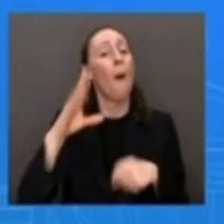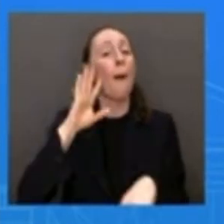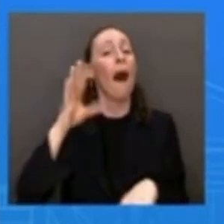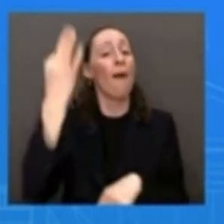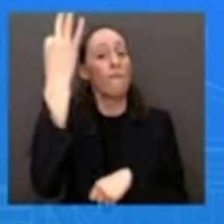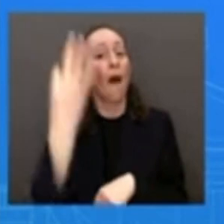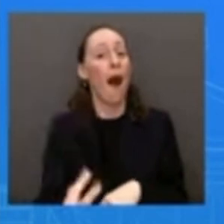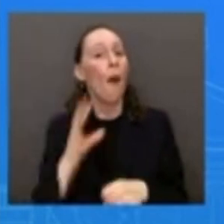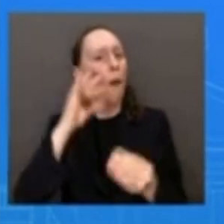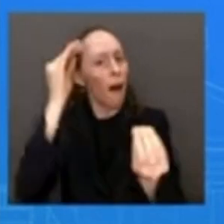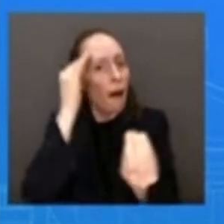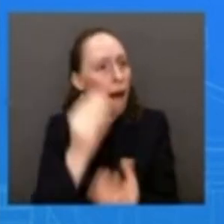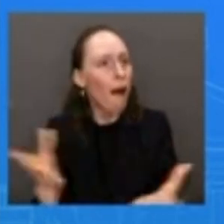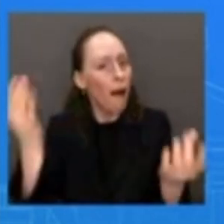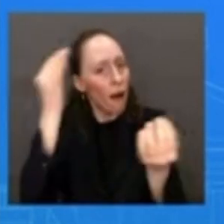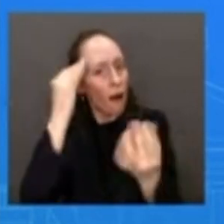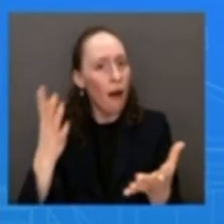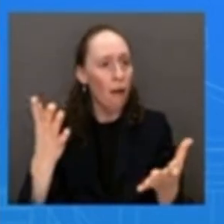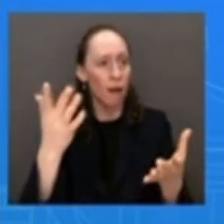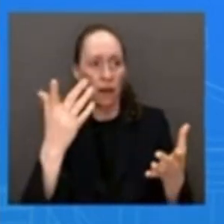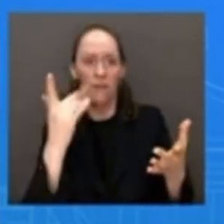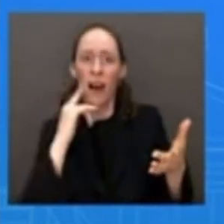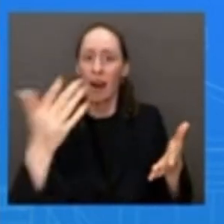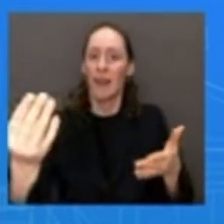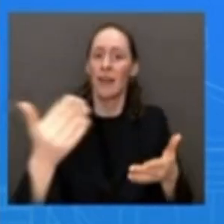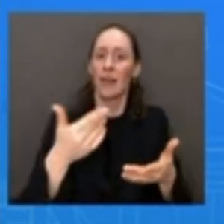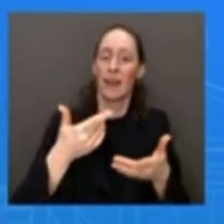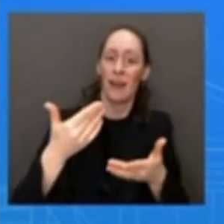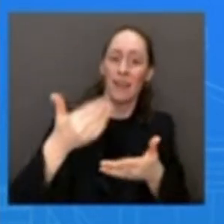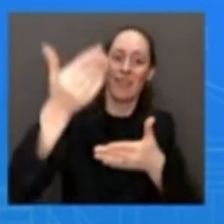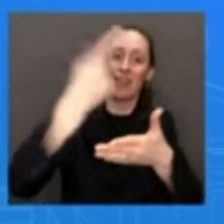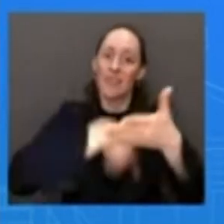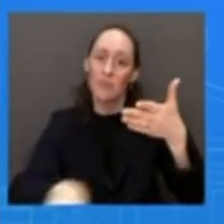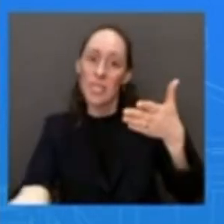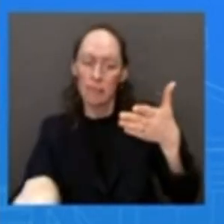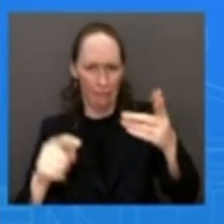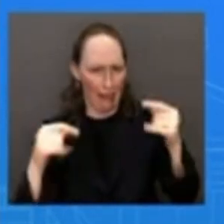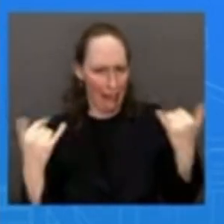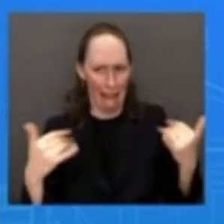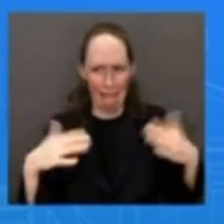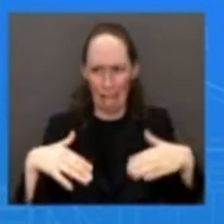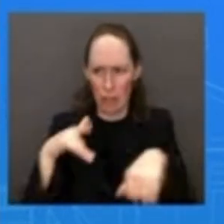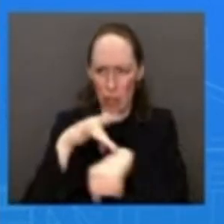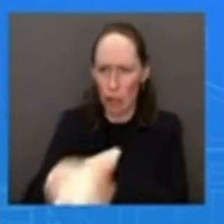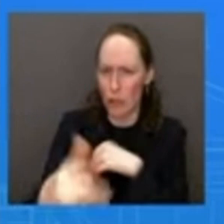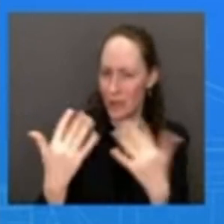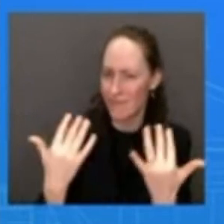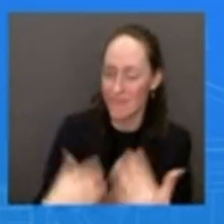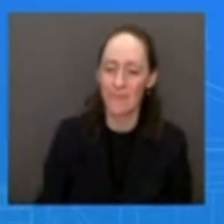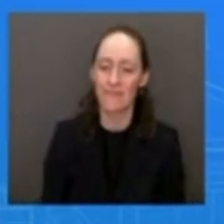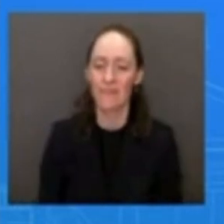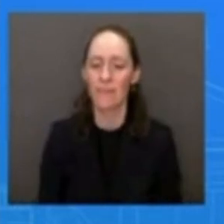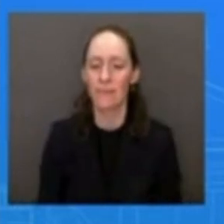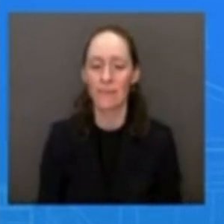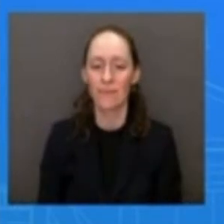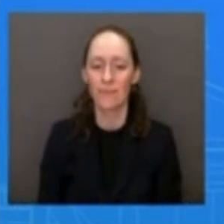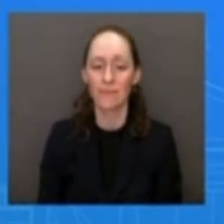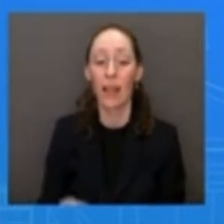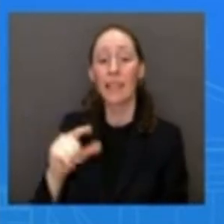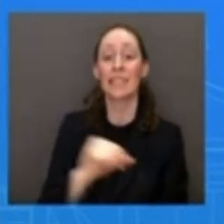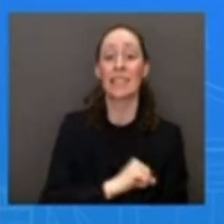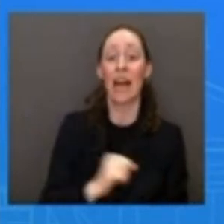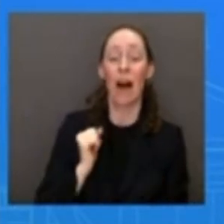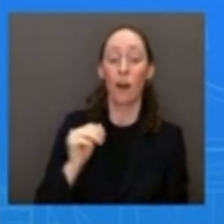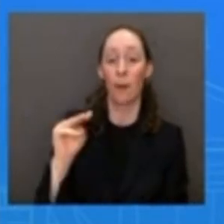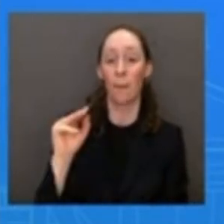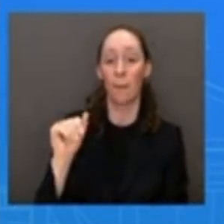at this time or to announce. Okay, and then I just wanted to see if there's a reaction to Senator Manchin saying he's going to vote against your nominee to lead